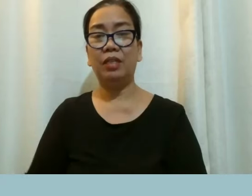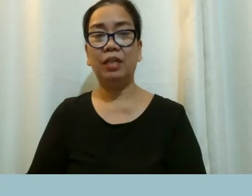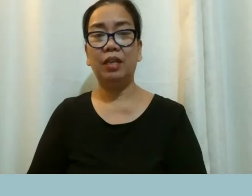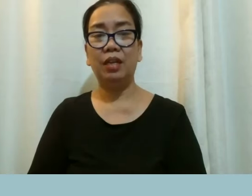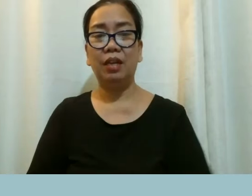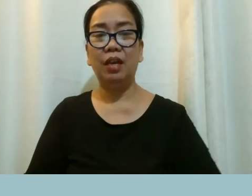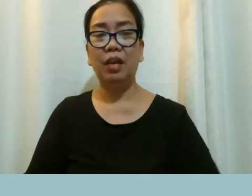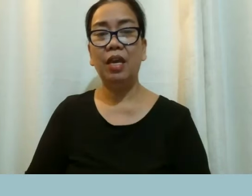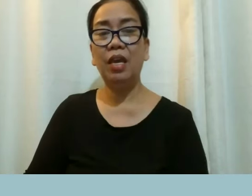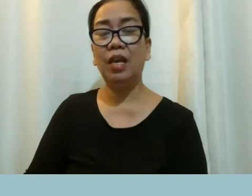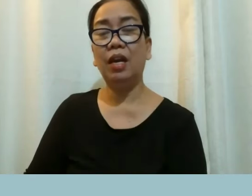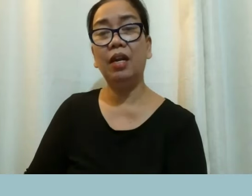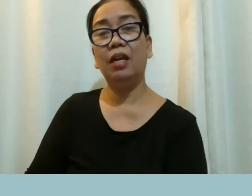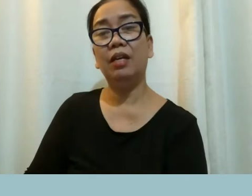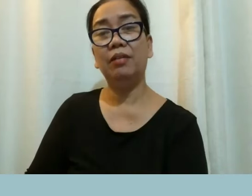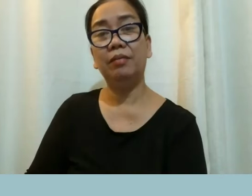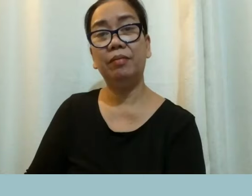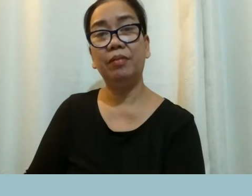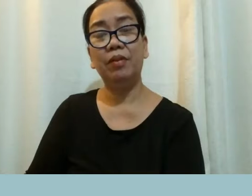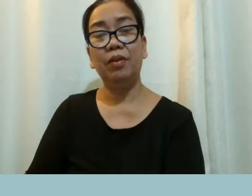objects. Here,